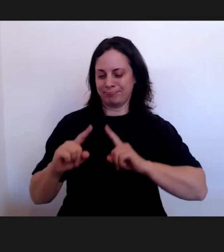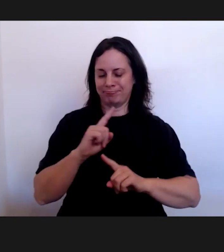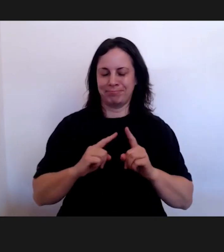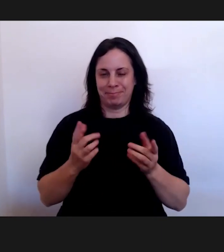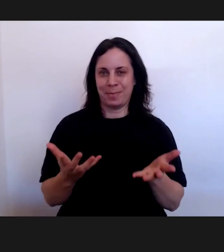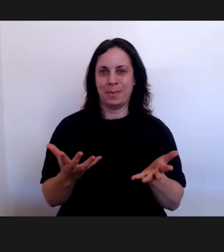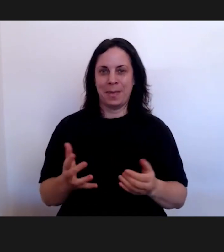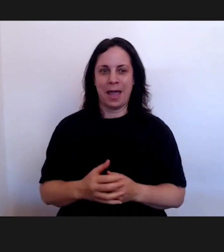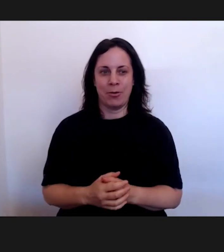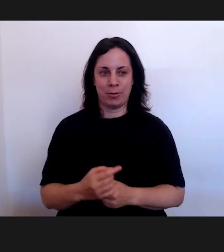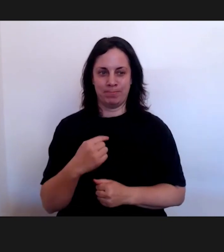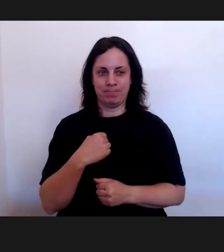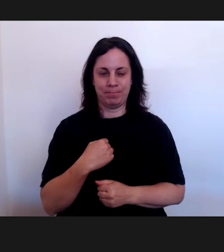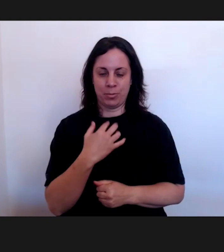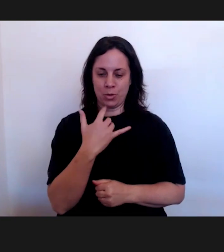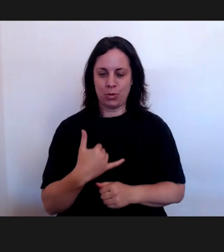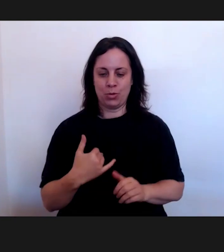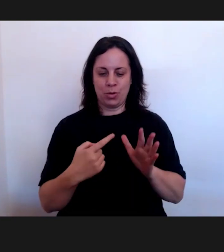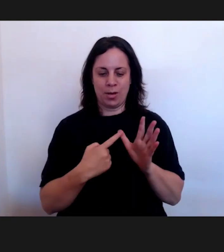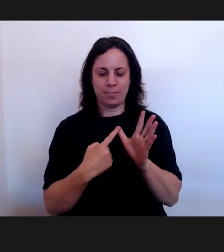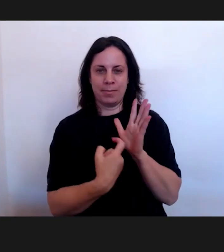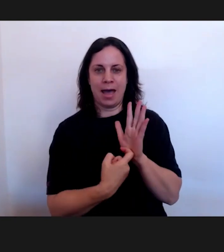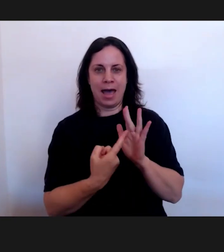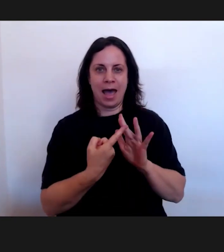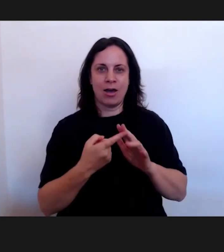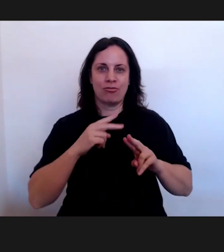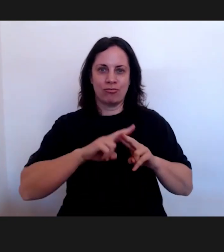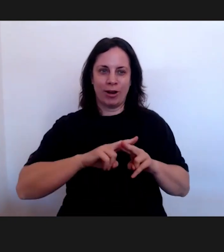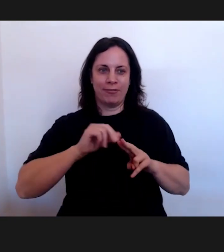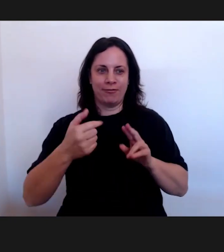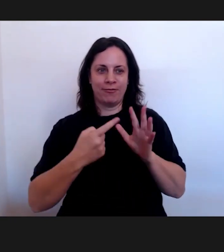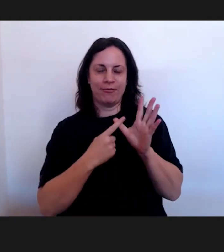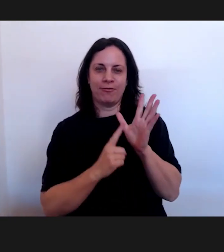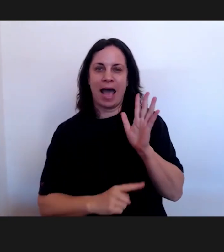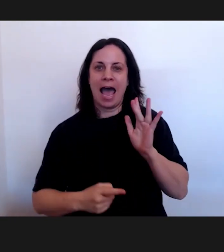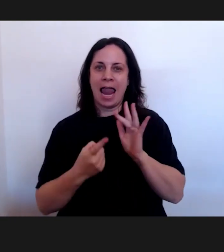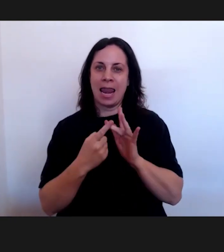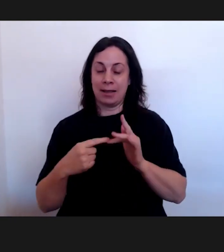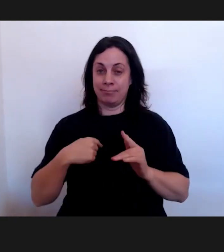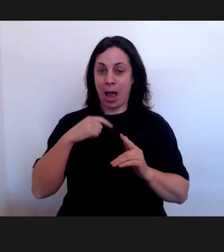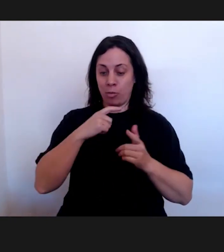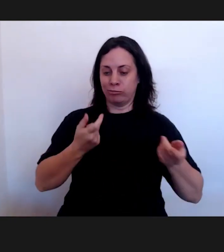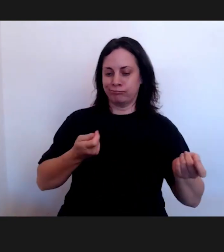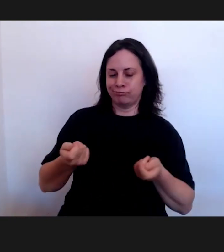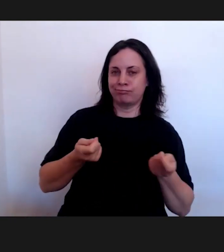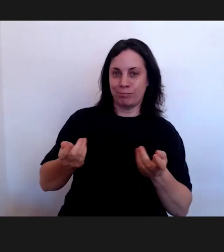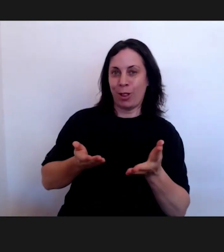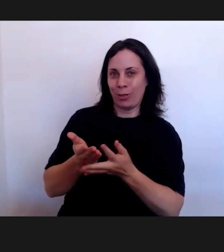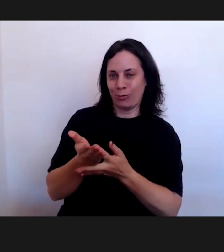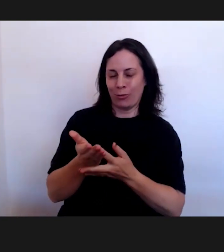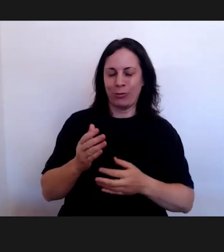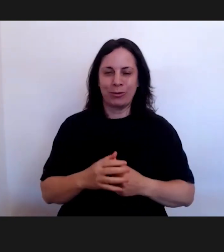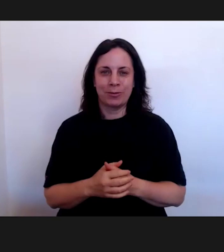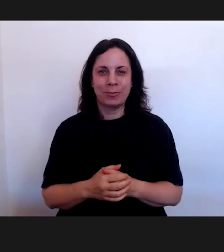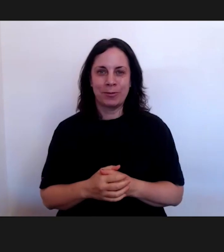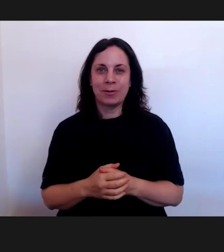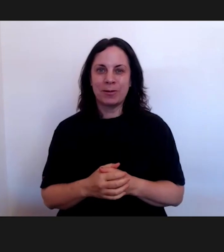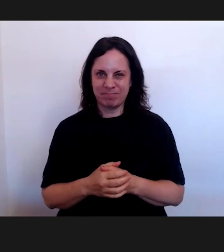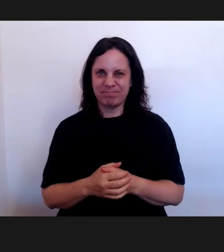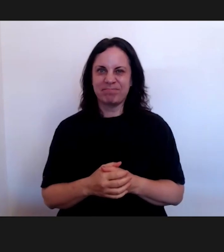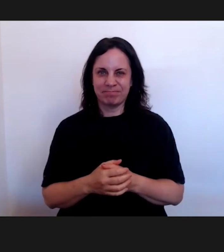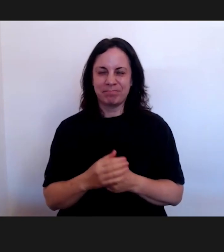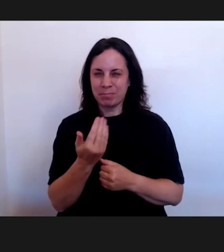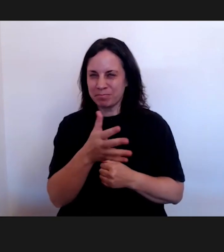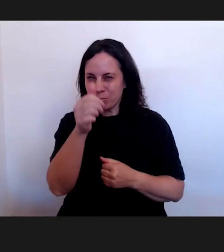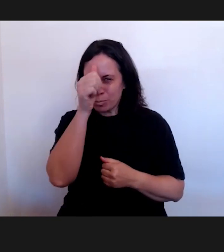My name is Arif Ali and I am your facilitator for today. And you must have gone through the topic.